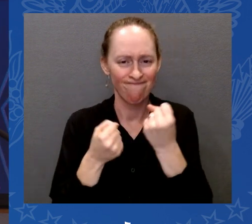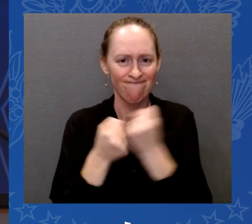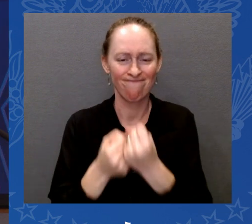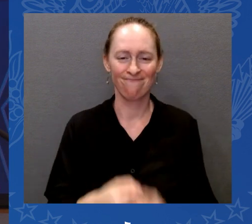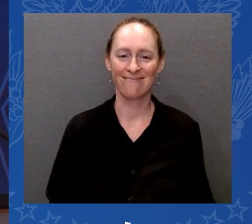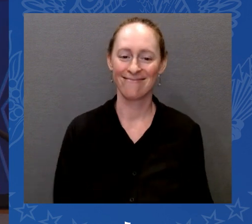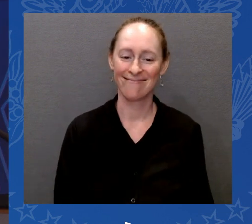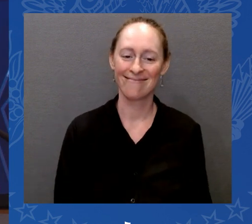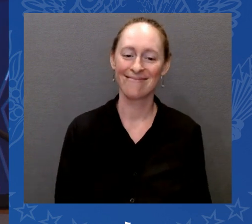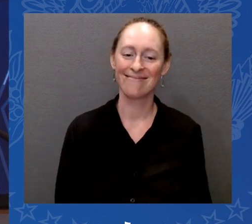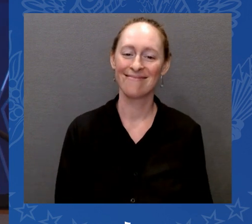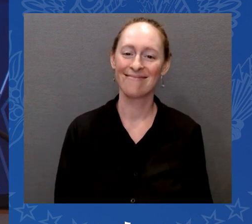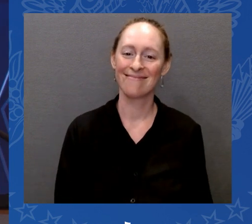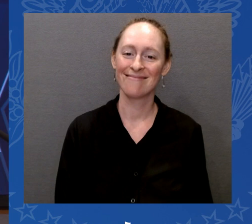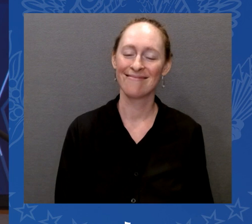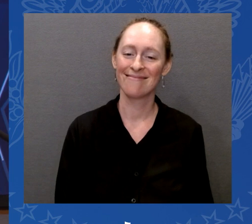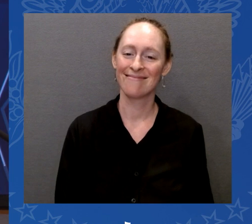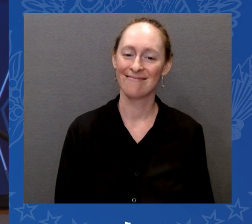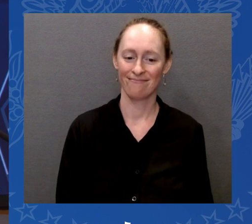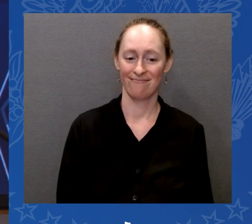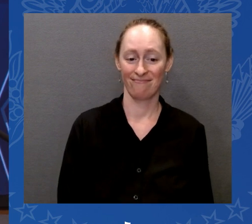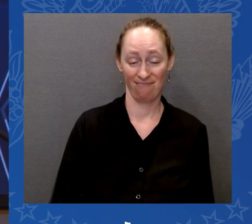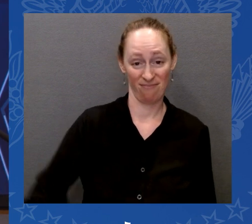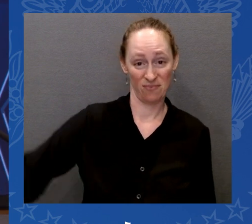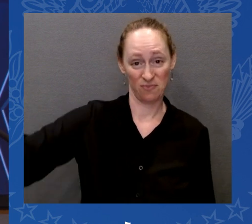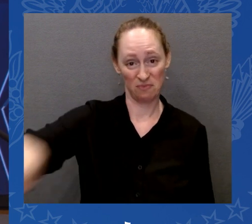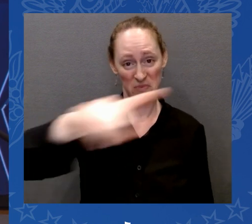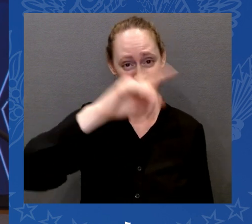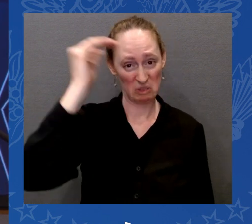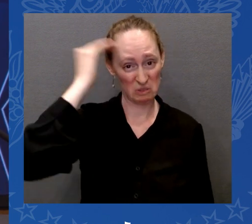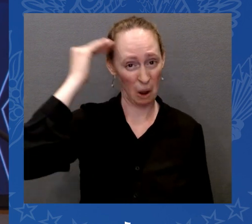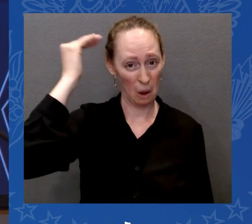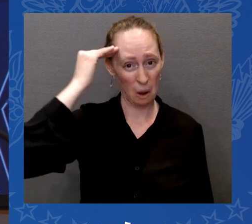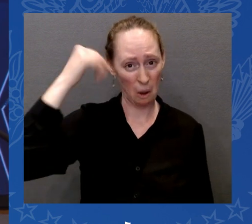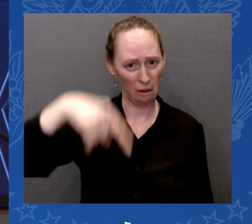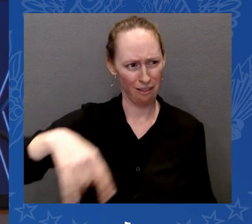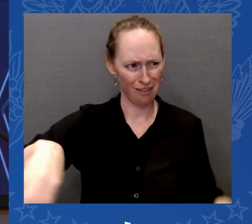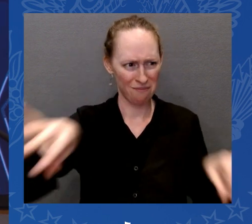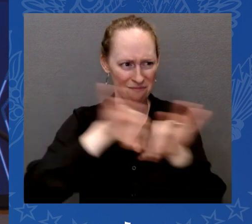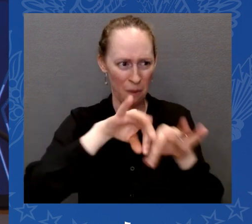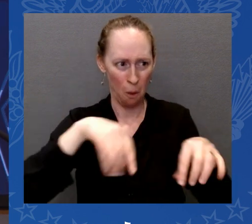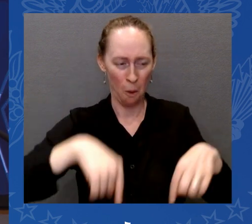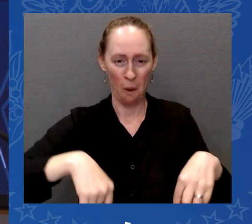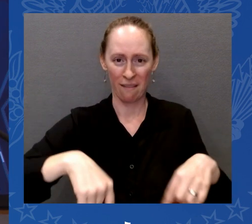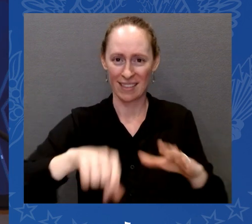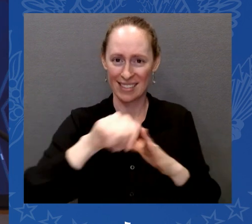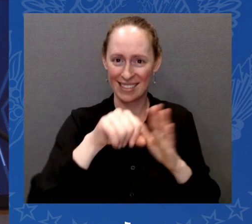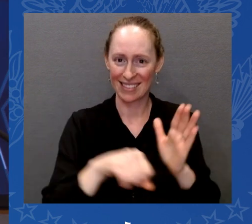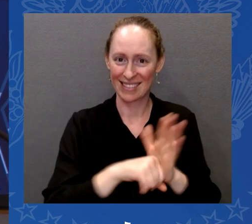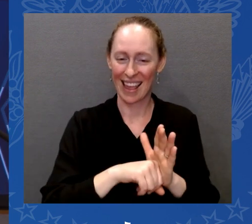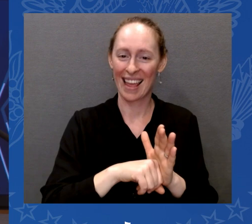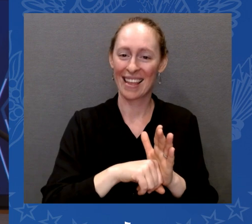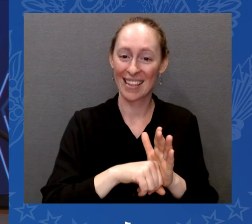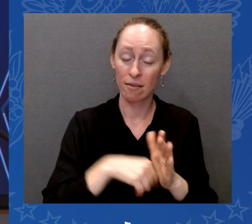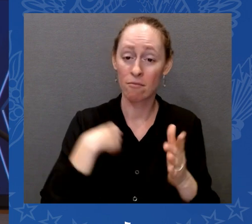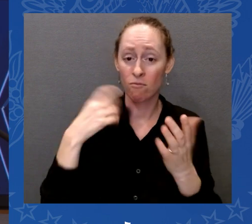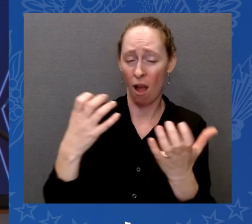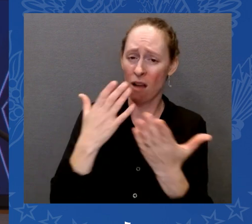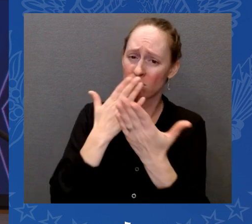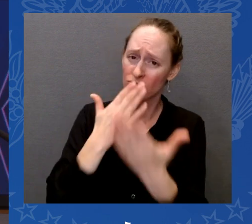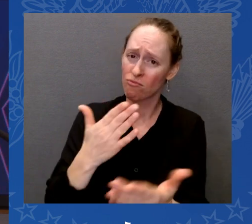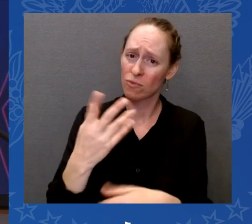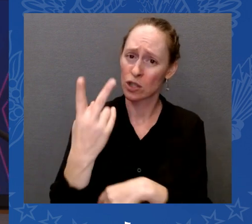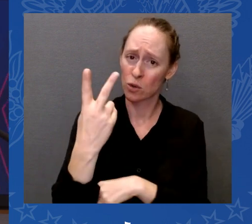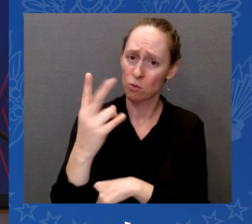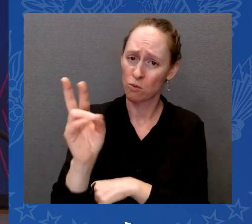entire Democratic congressional delegation and the 2 Republicans, John Katko and Chris Jacobs of Buffalo, for being